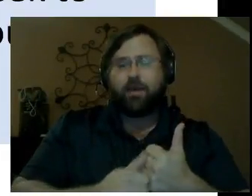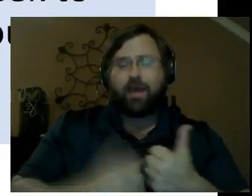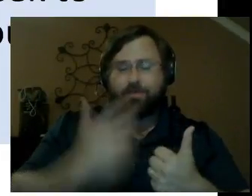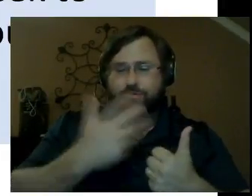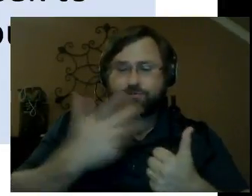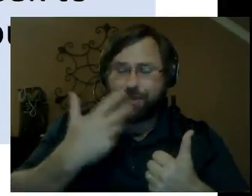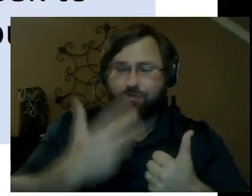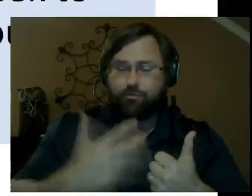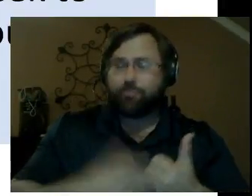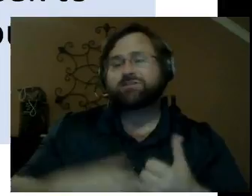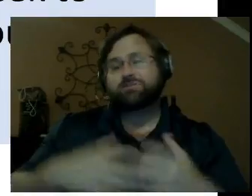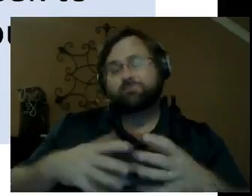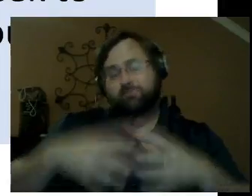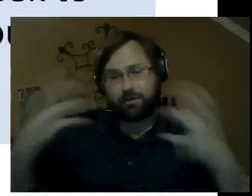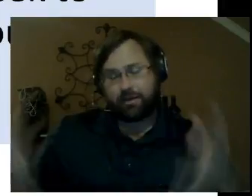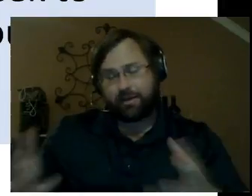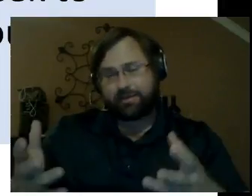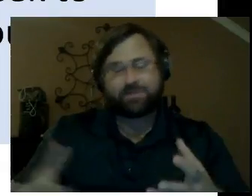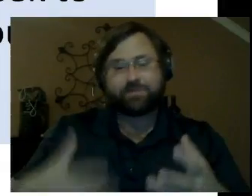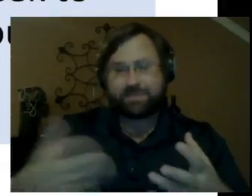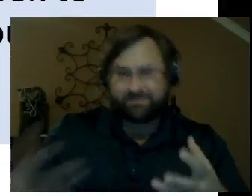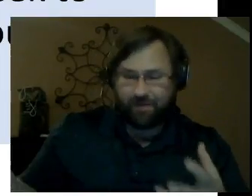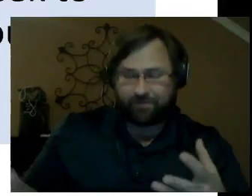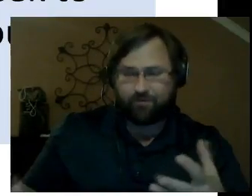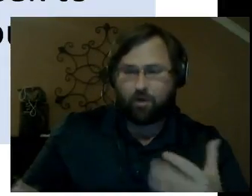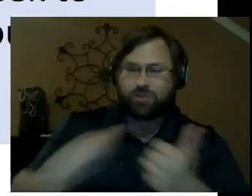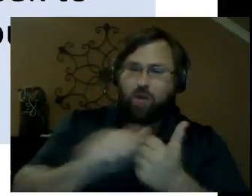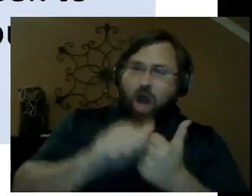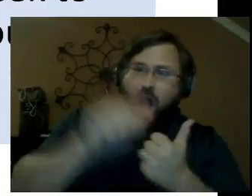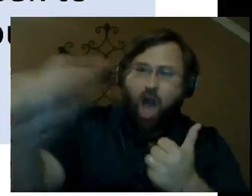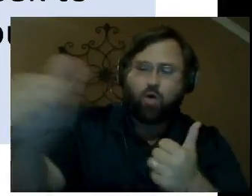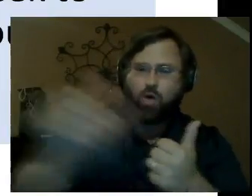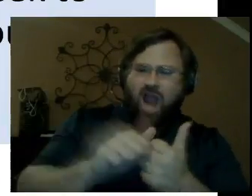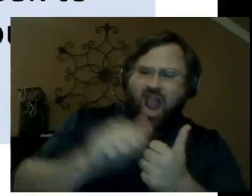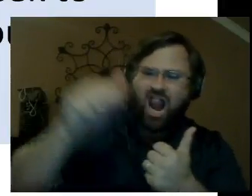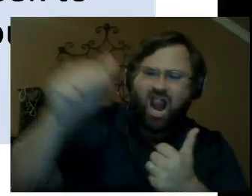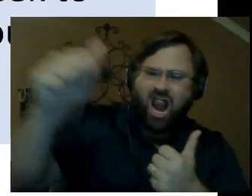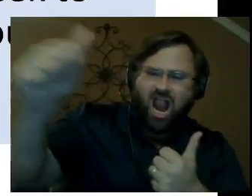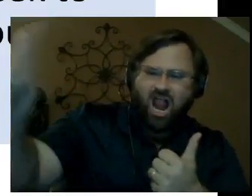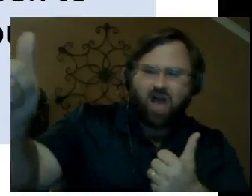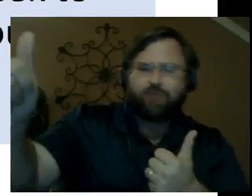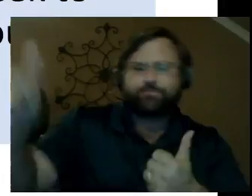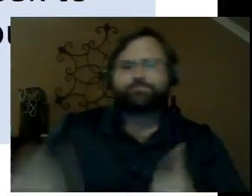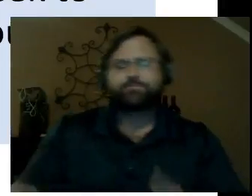la, and those mouth movements indicate that something is very far. So